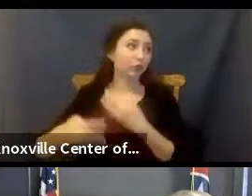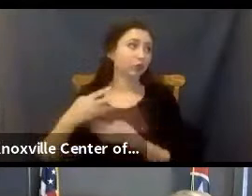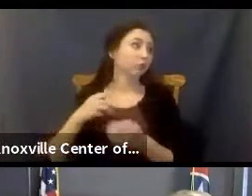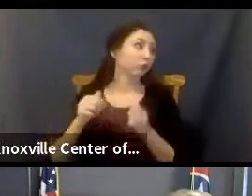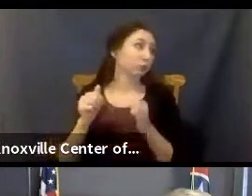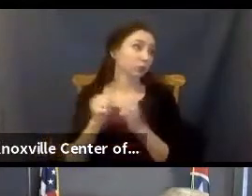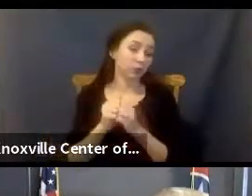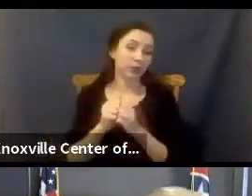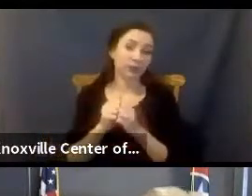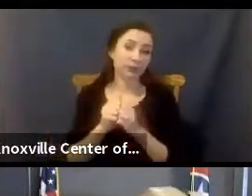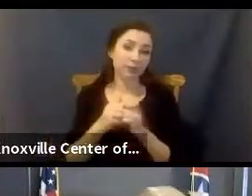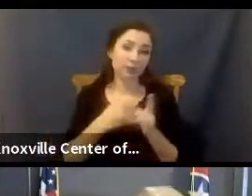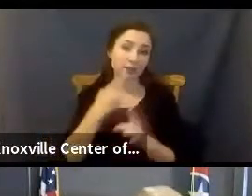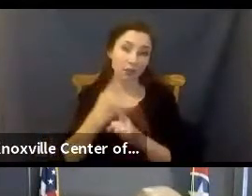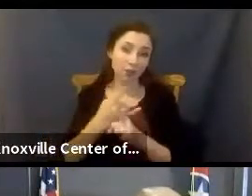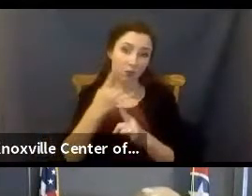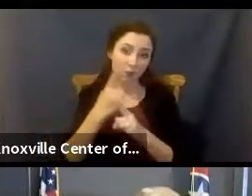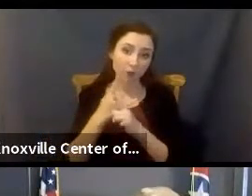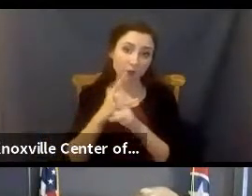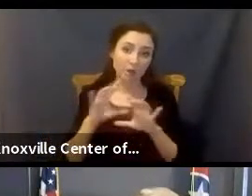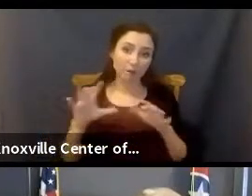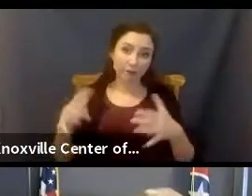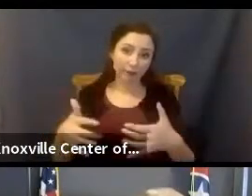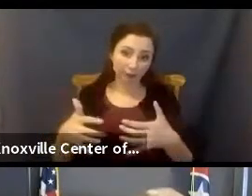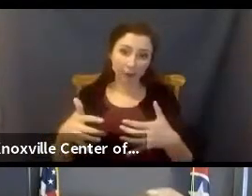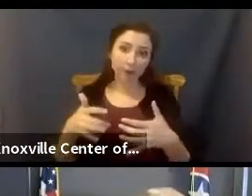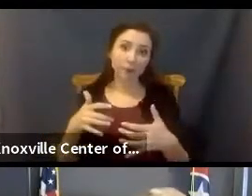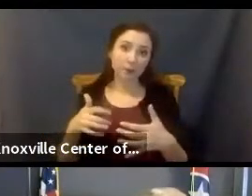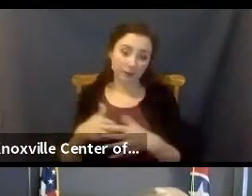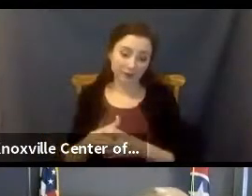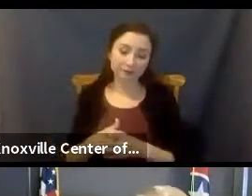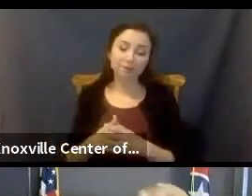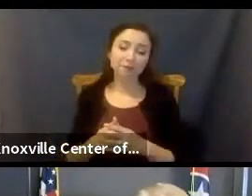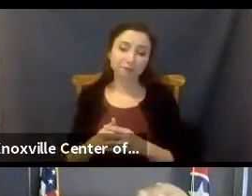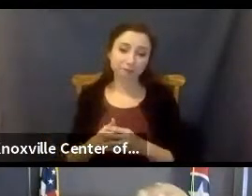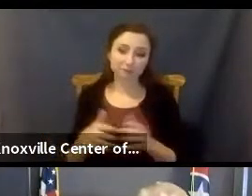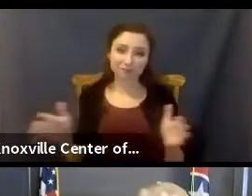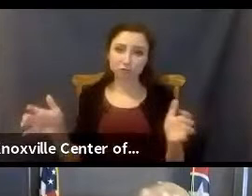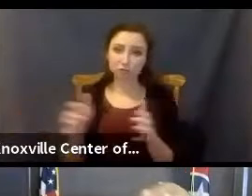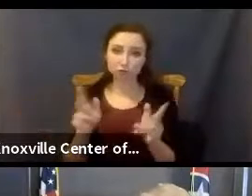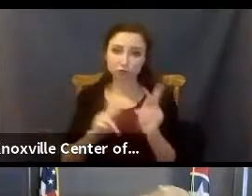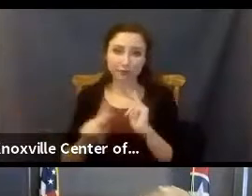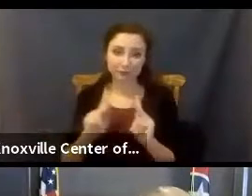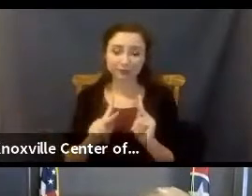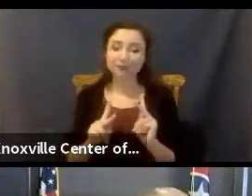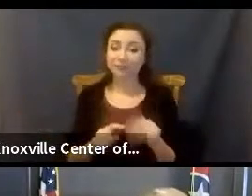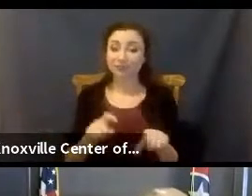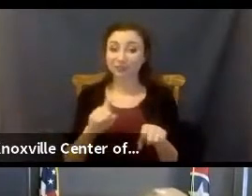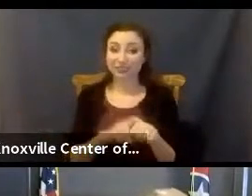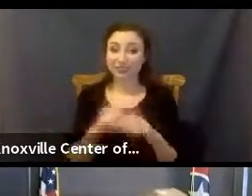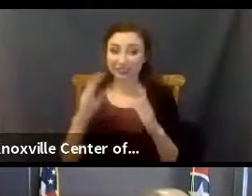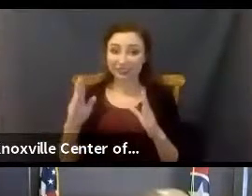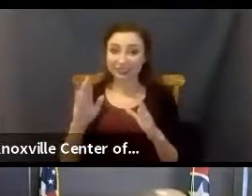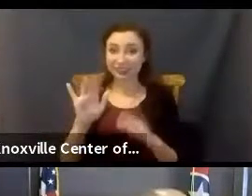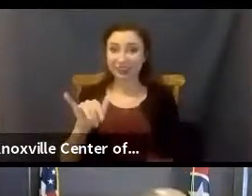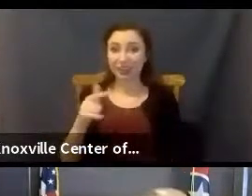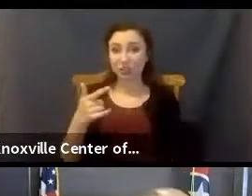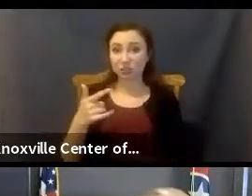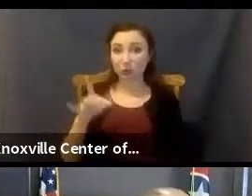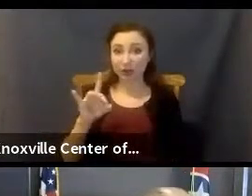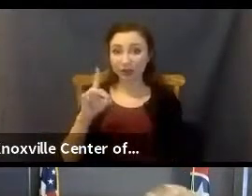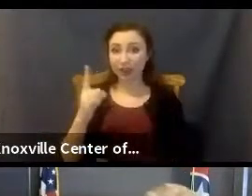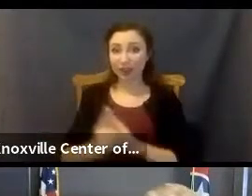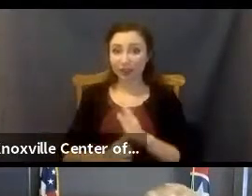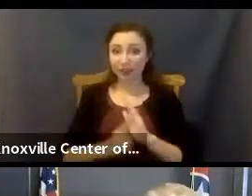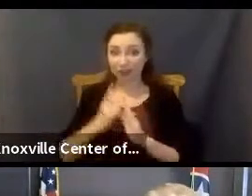with alcohol and gathering. Again, for the time period we're talking about, it's 28